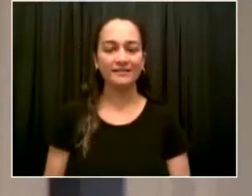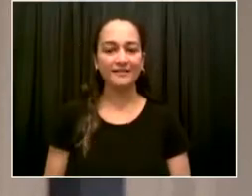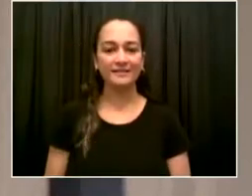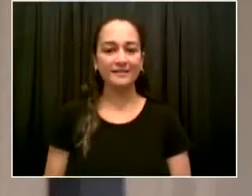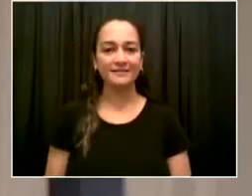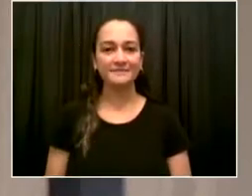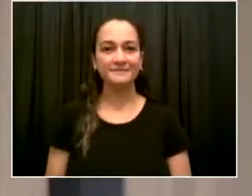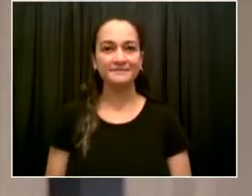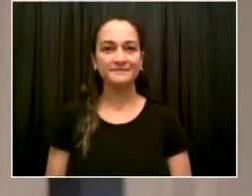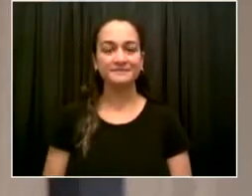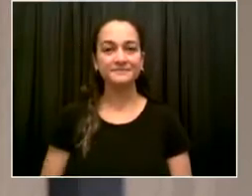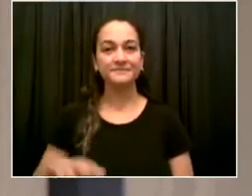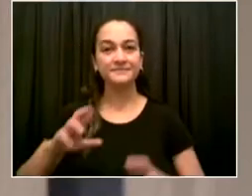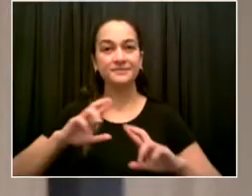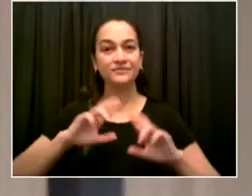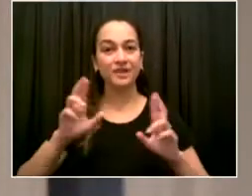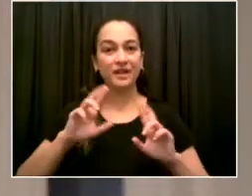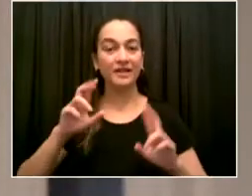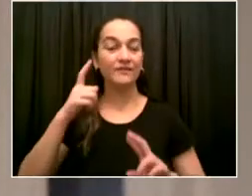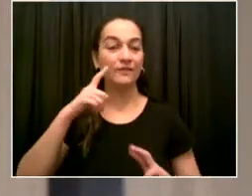All campaign and website,